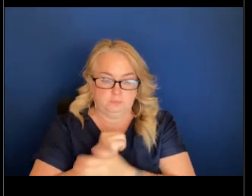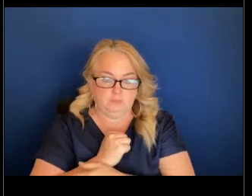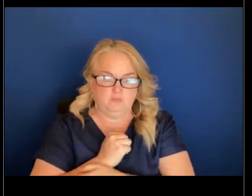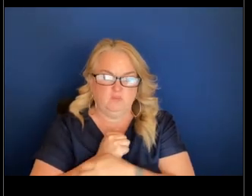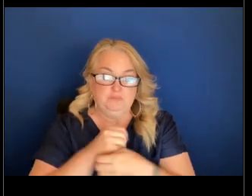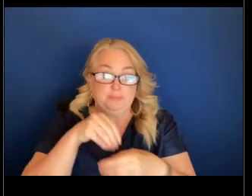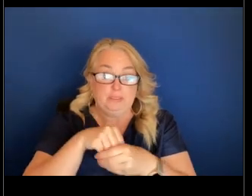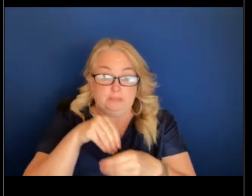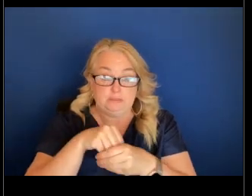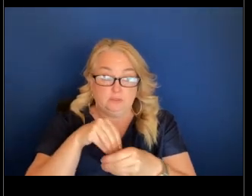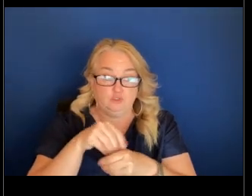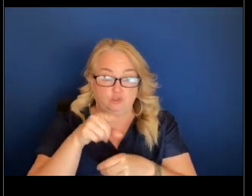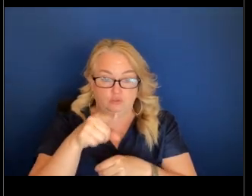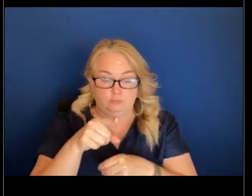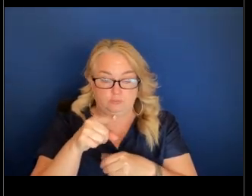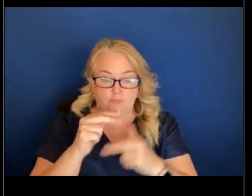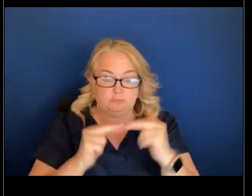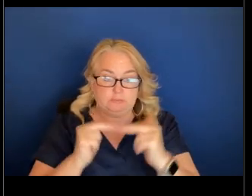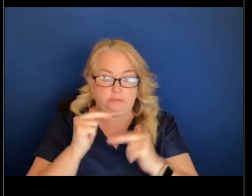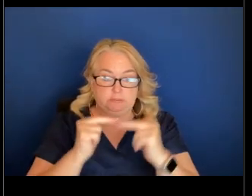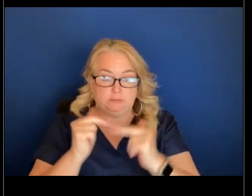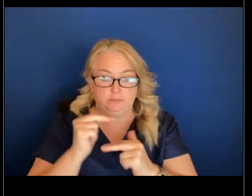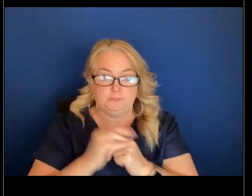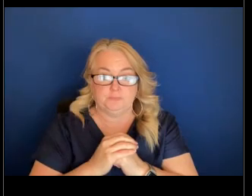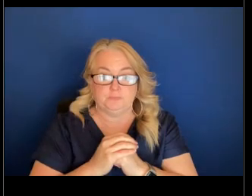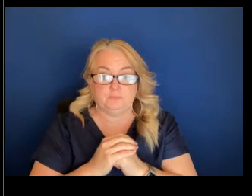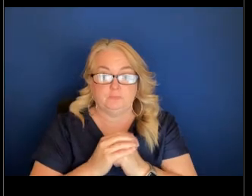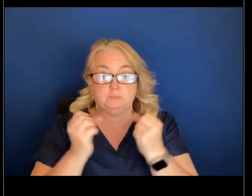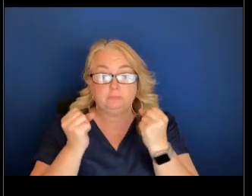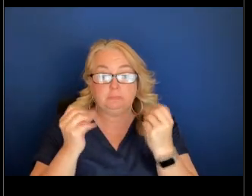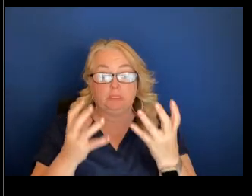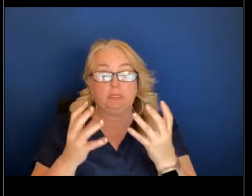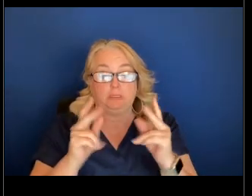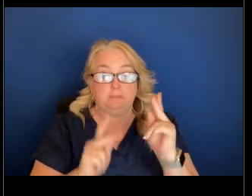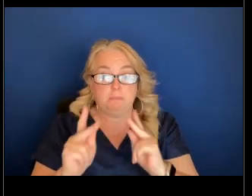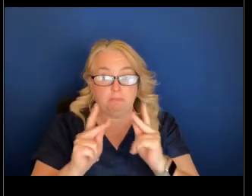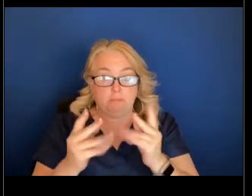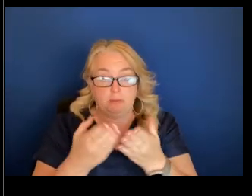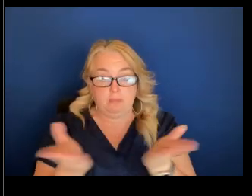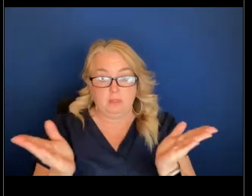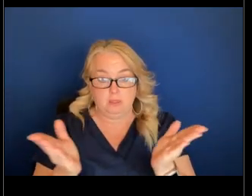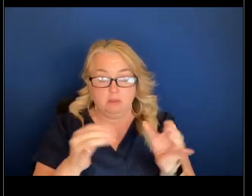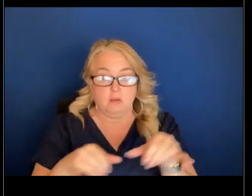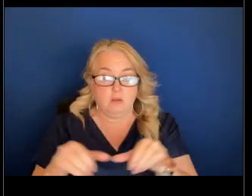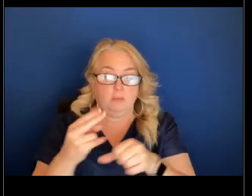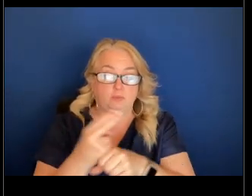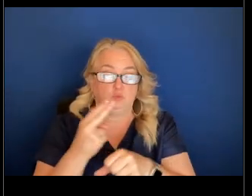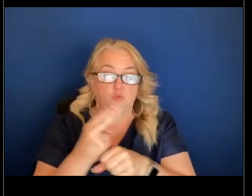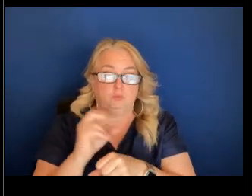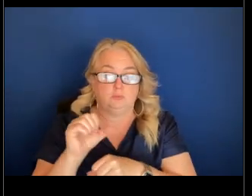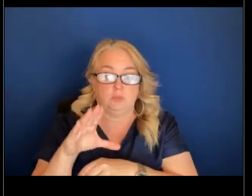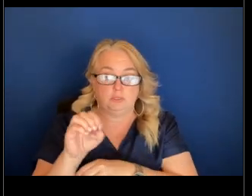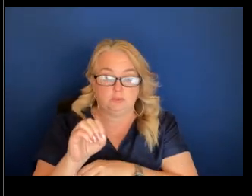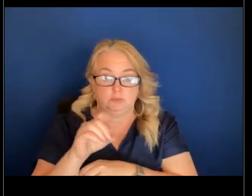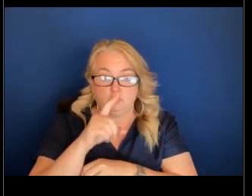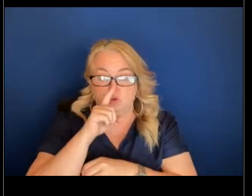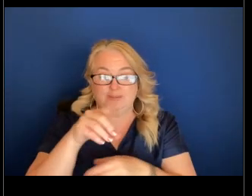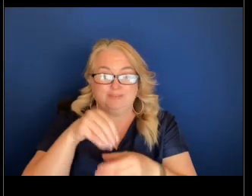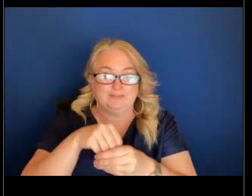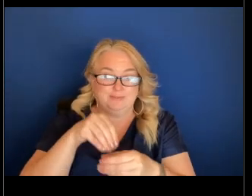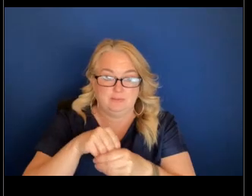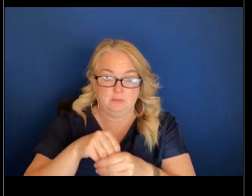Interior facilities. Many public and common use spaces are located